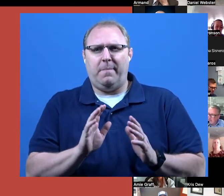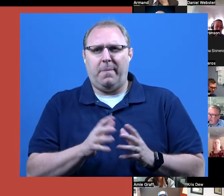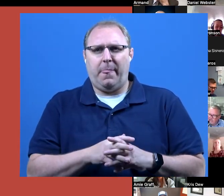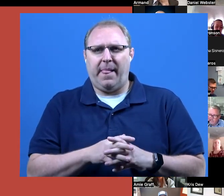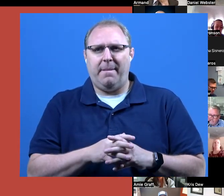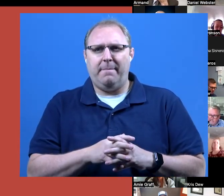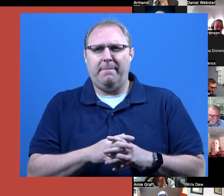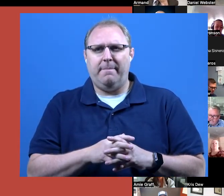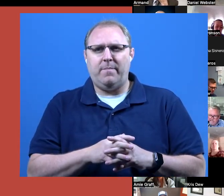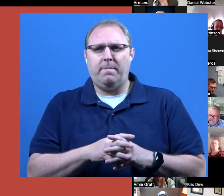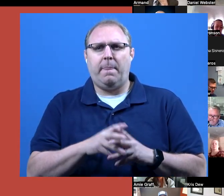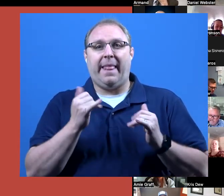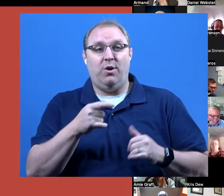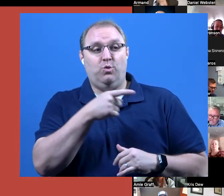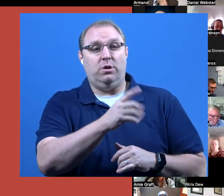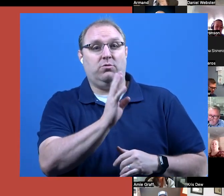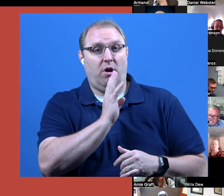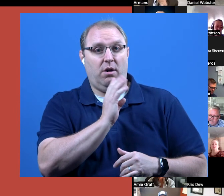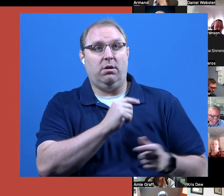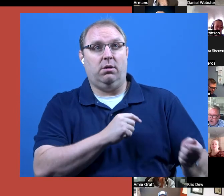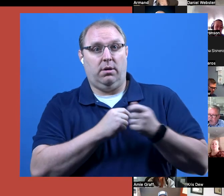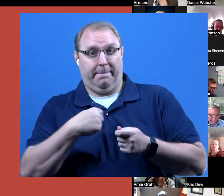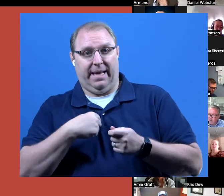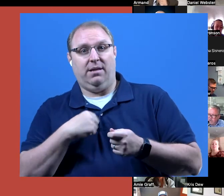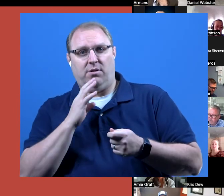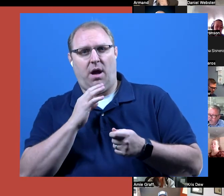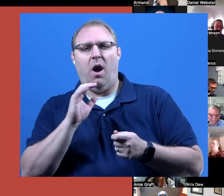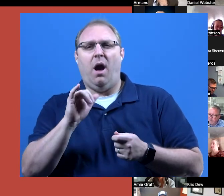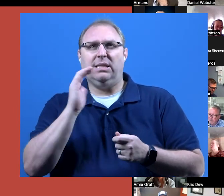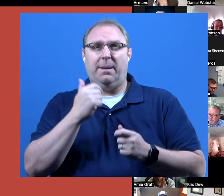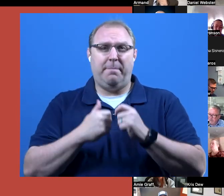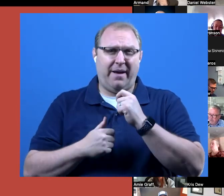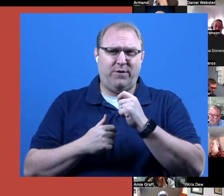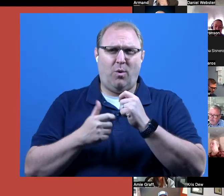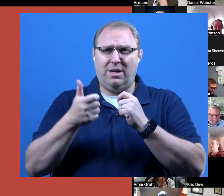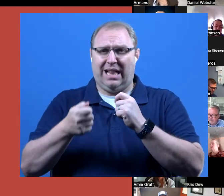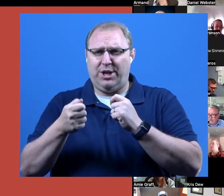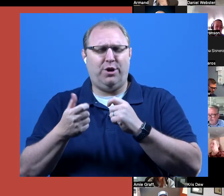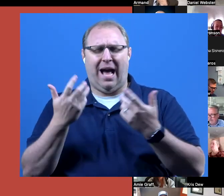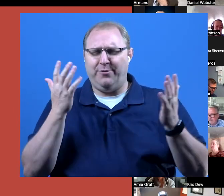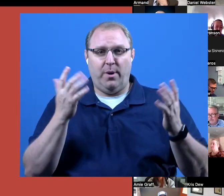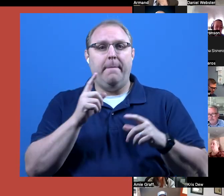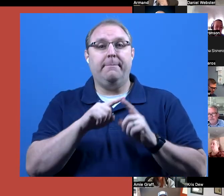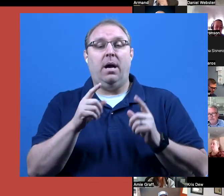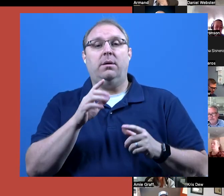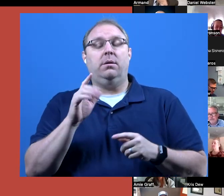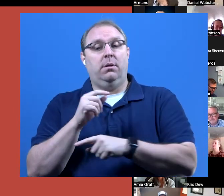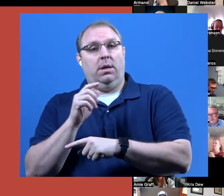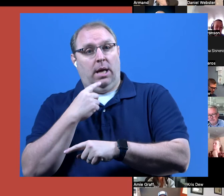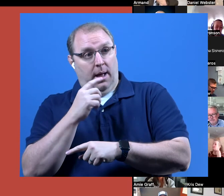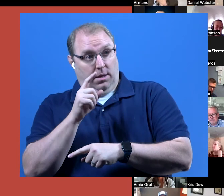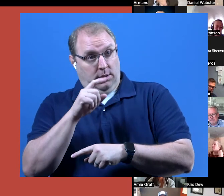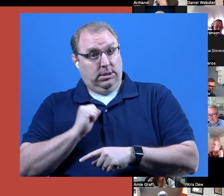type parental leaves and non-FMLA type parental leaves. See, you could just do that. So yeah, so an employee